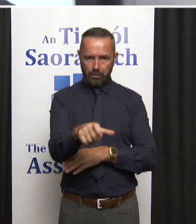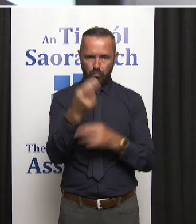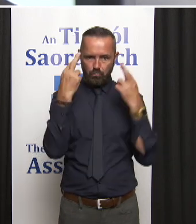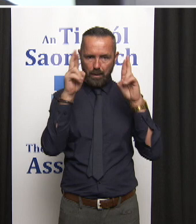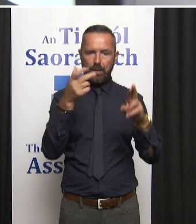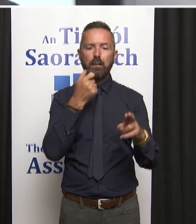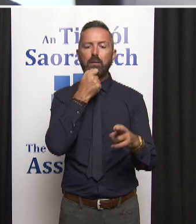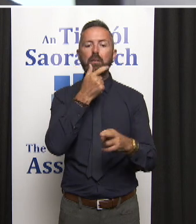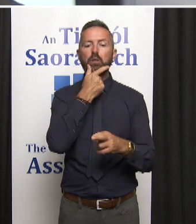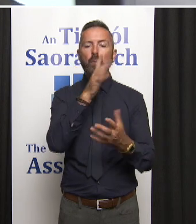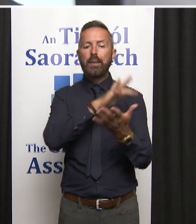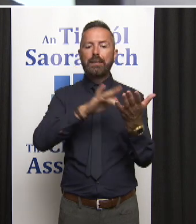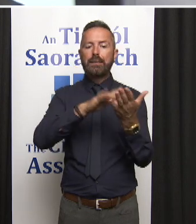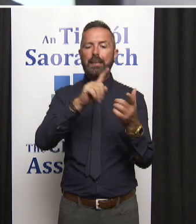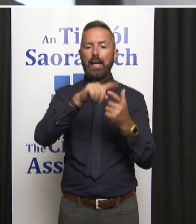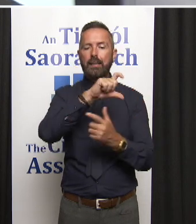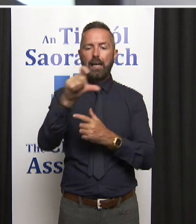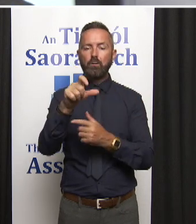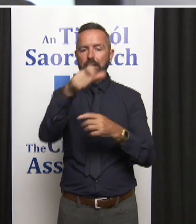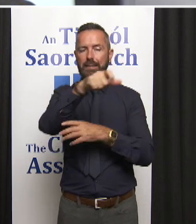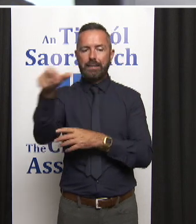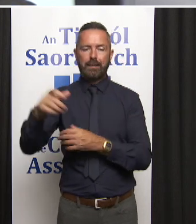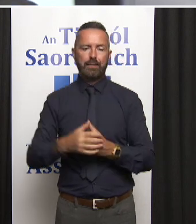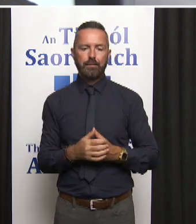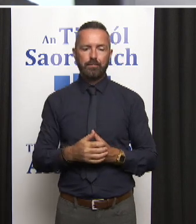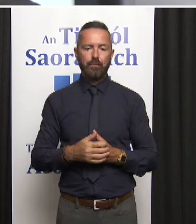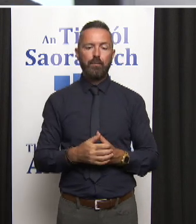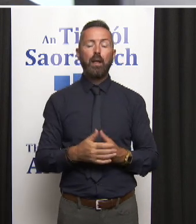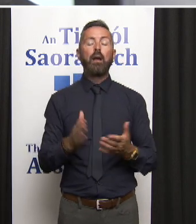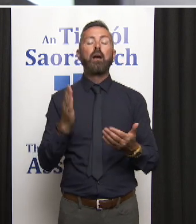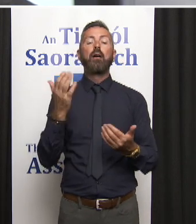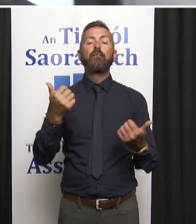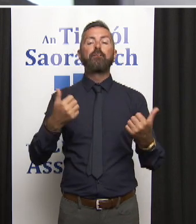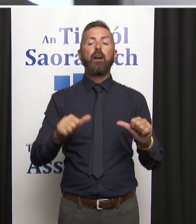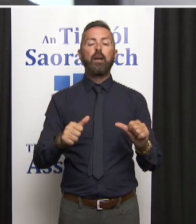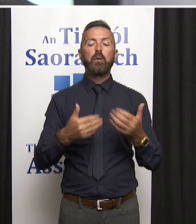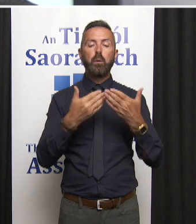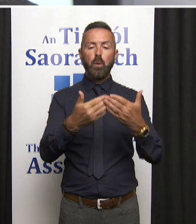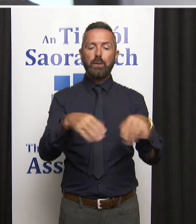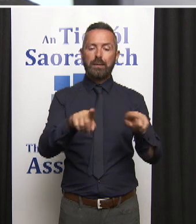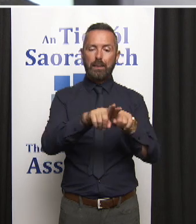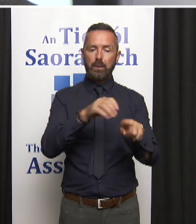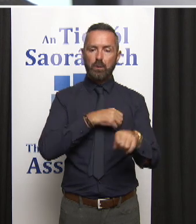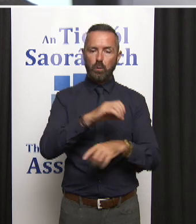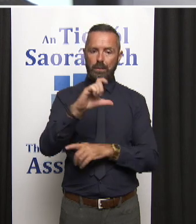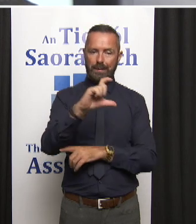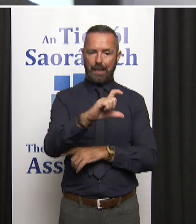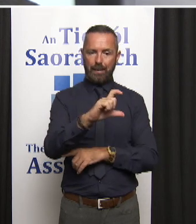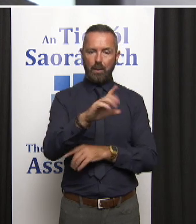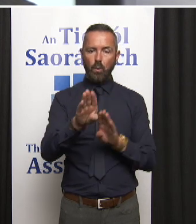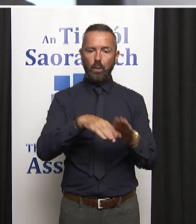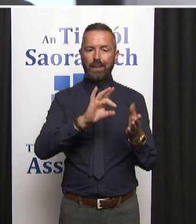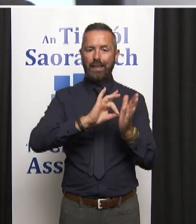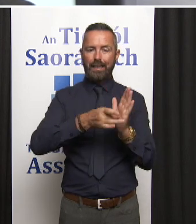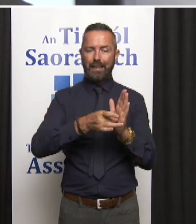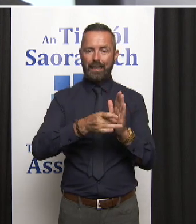City and the citizens of Dublin City and County. The final proposal is similar to Proposal C, with the key exception that we go